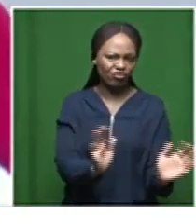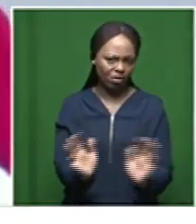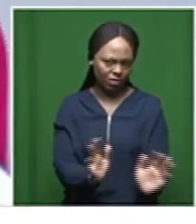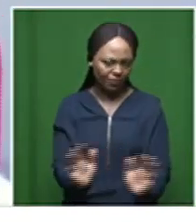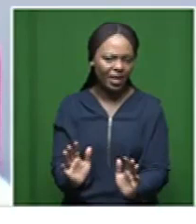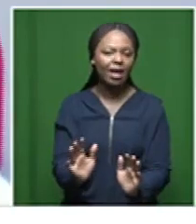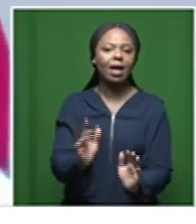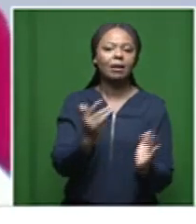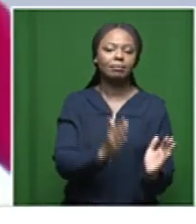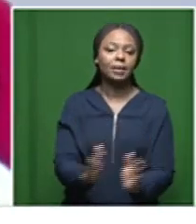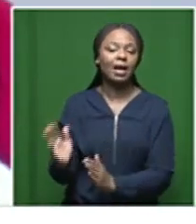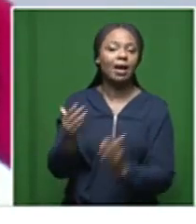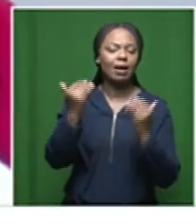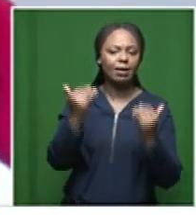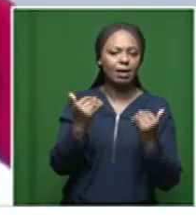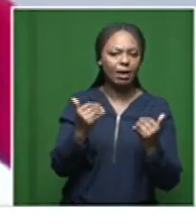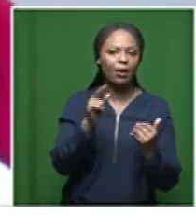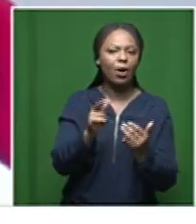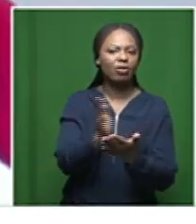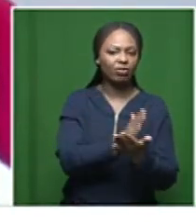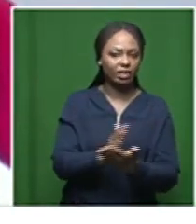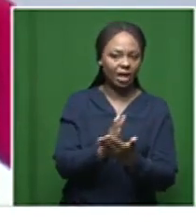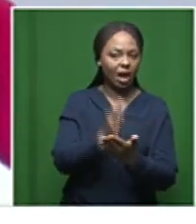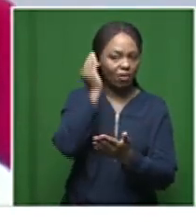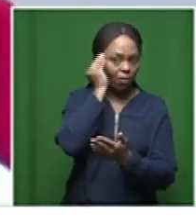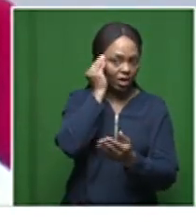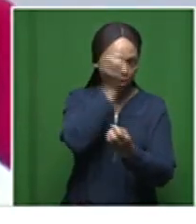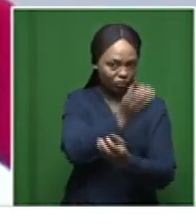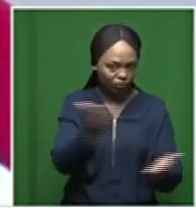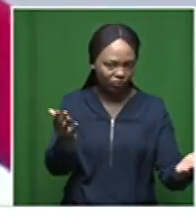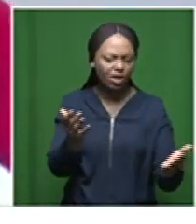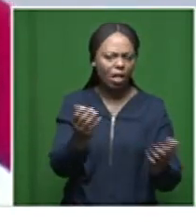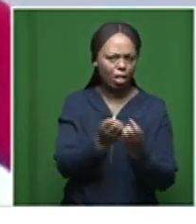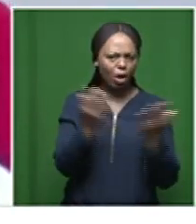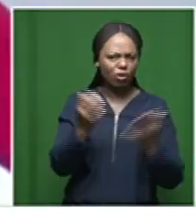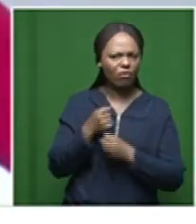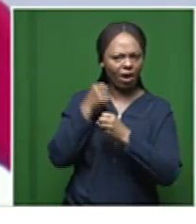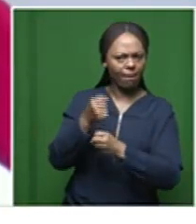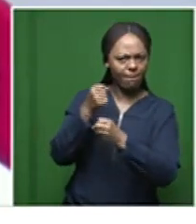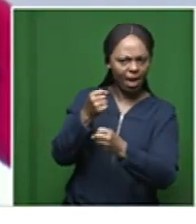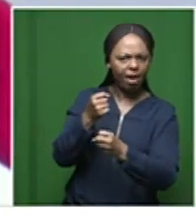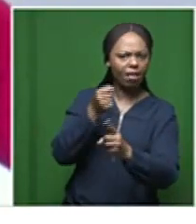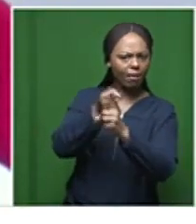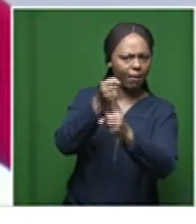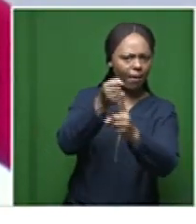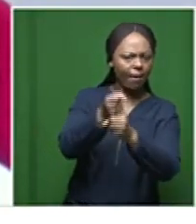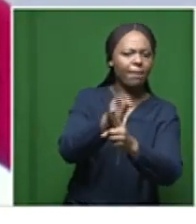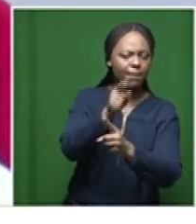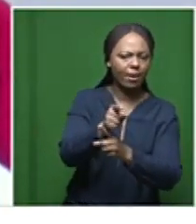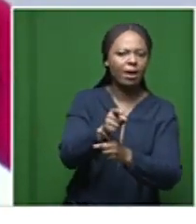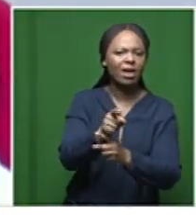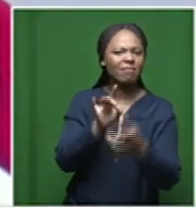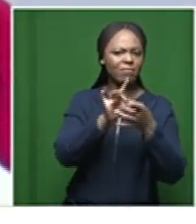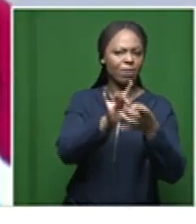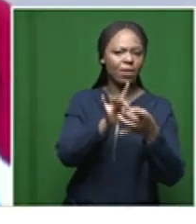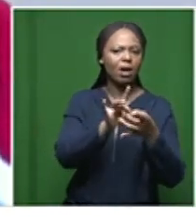with you, we are working on a couple of campaigns actually that are related to the youth, which are actually specific